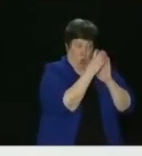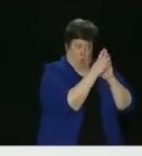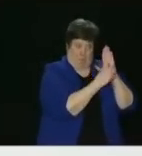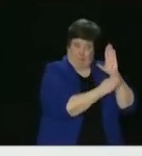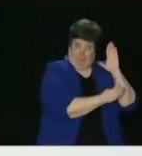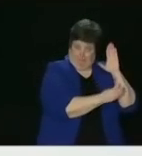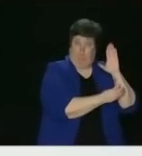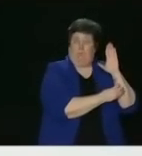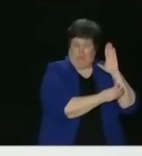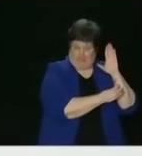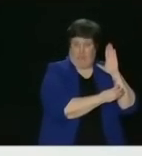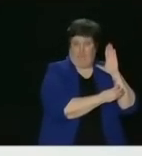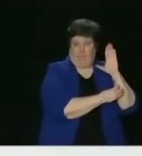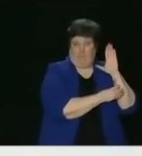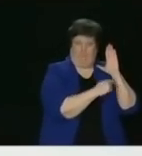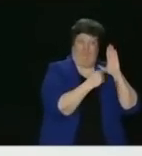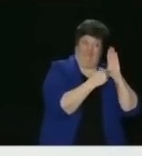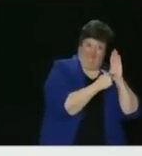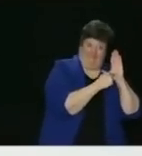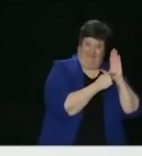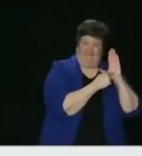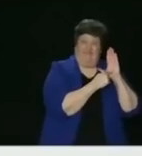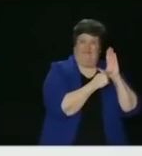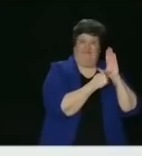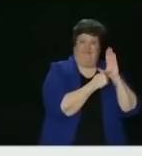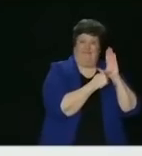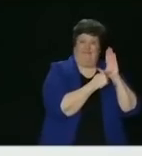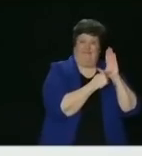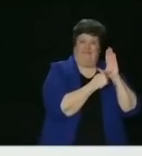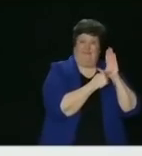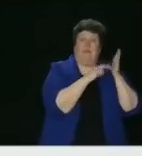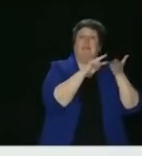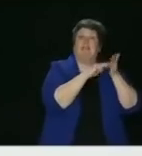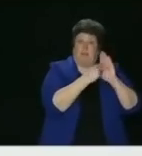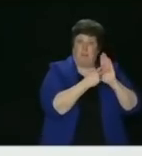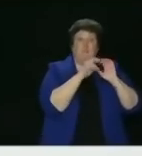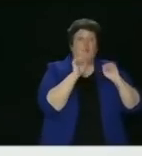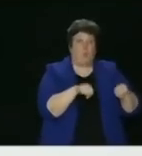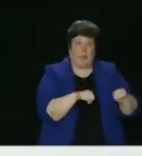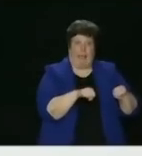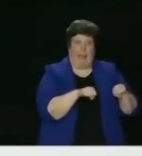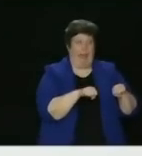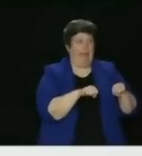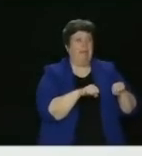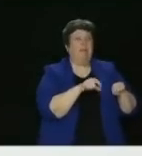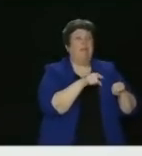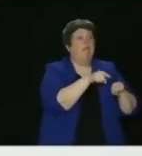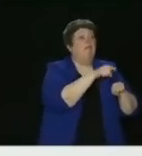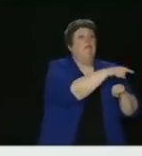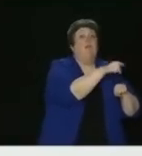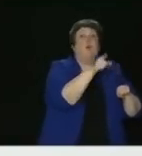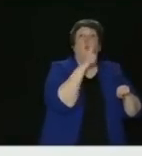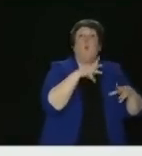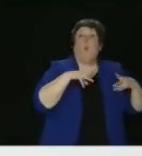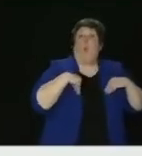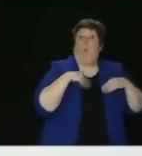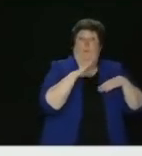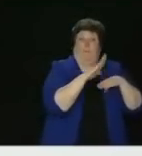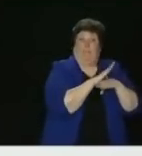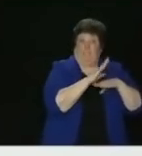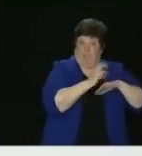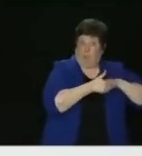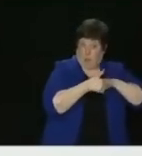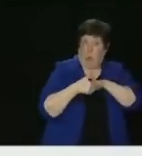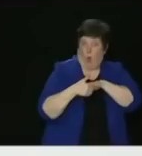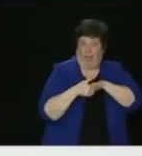be an ability to compel, for just compensation, tow truck owners and operators to